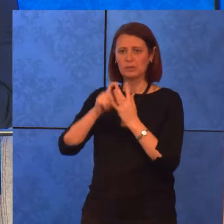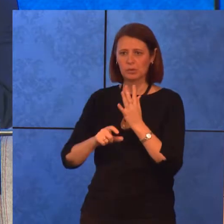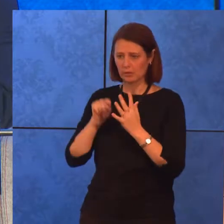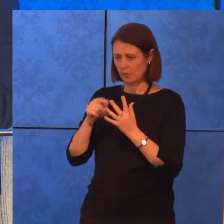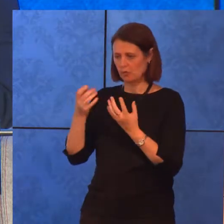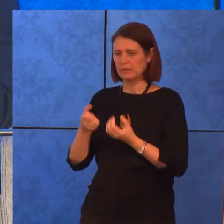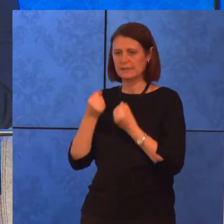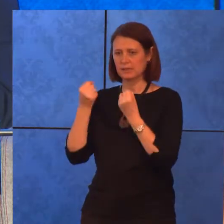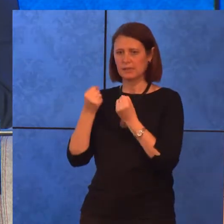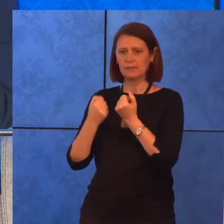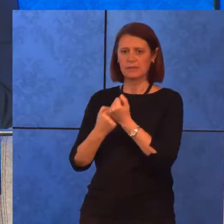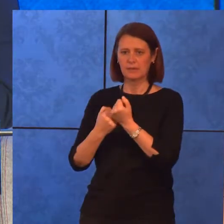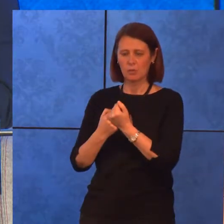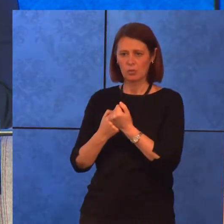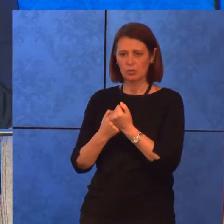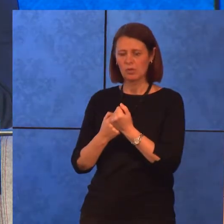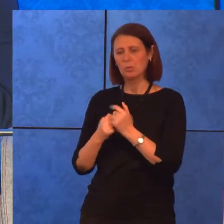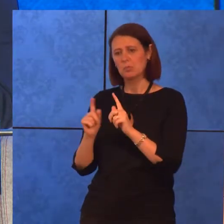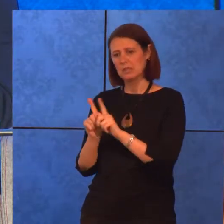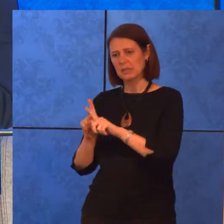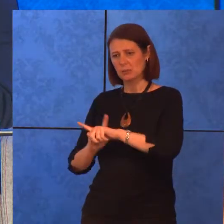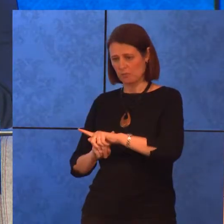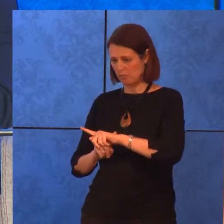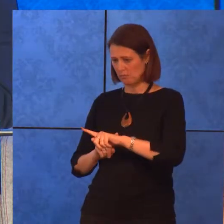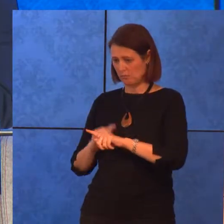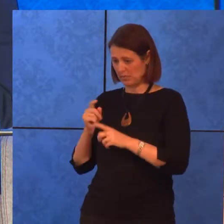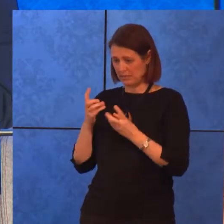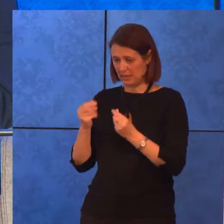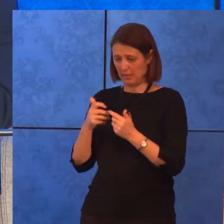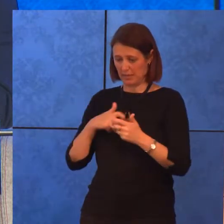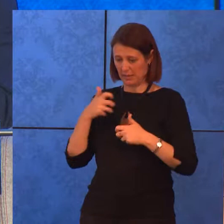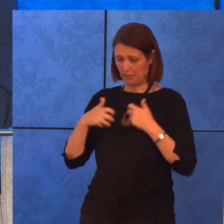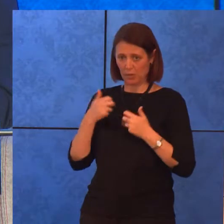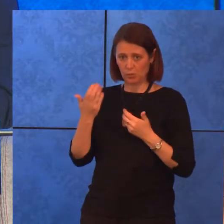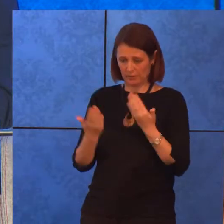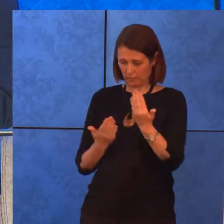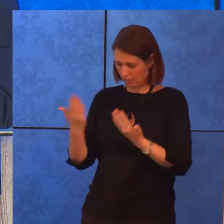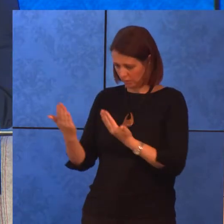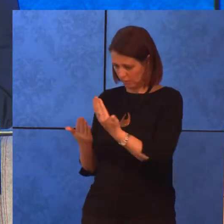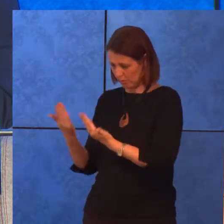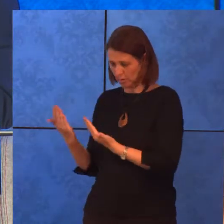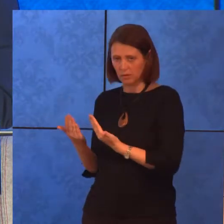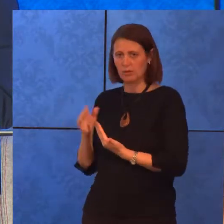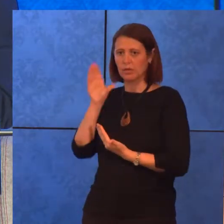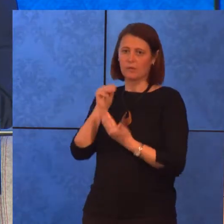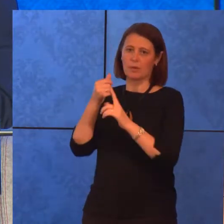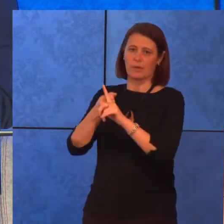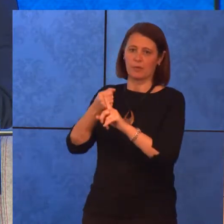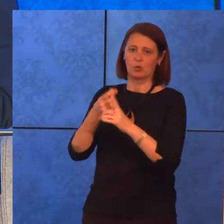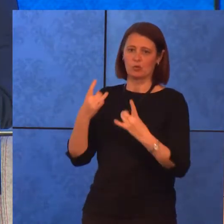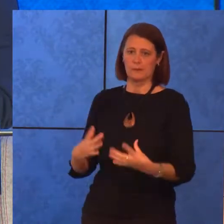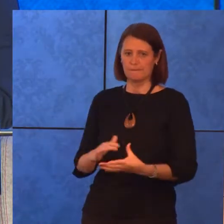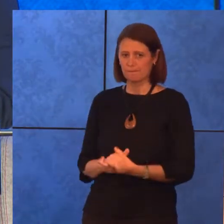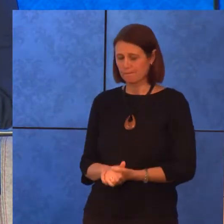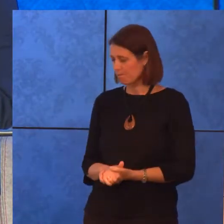receiving supports, but already some of the complaint load we've been handling has been coming in from advocates. So do you